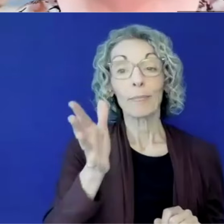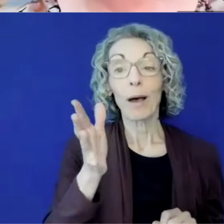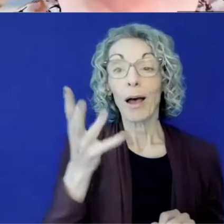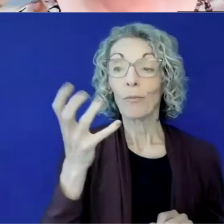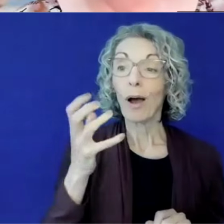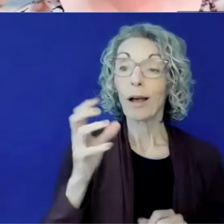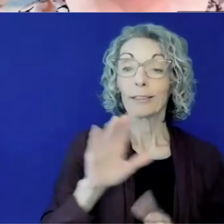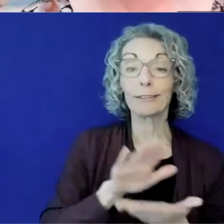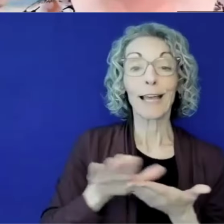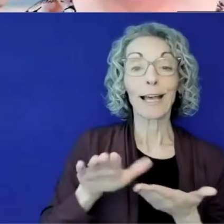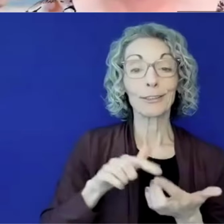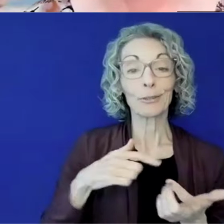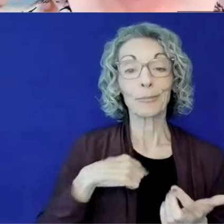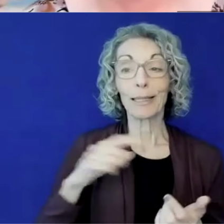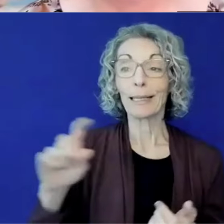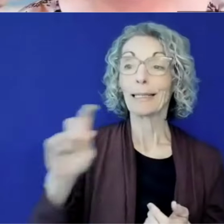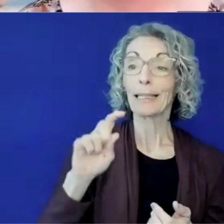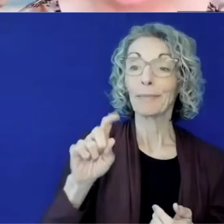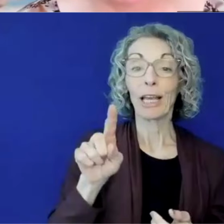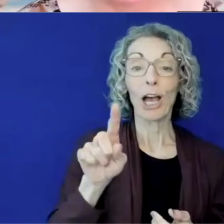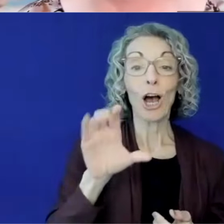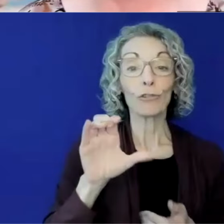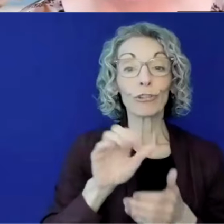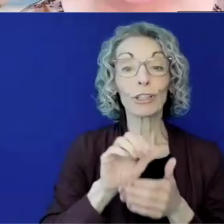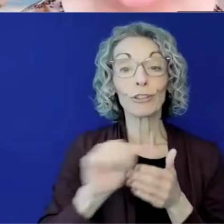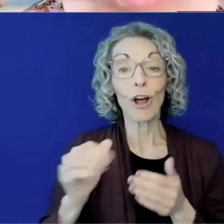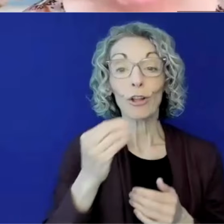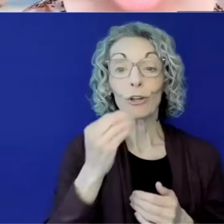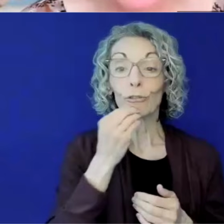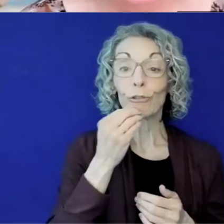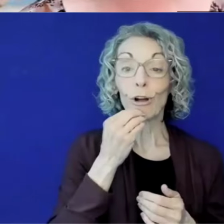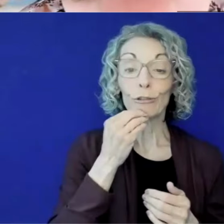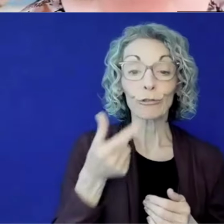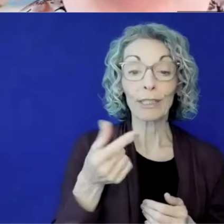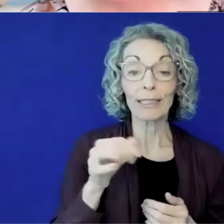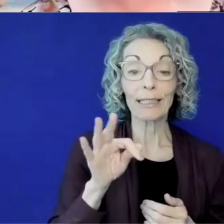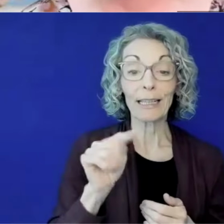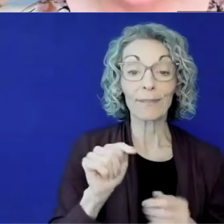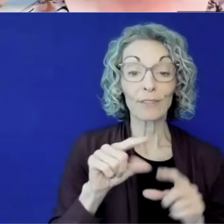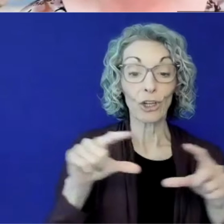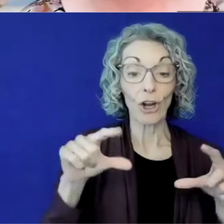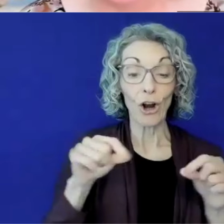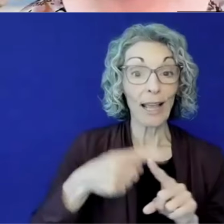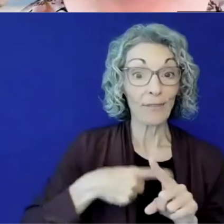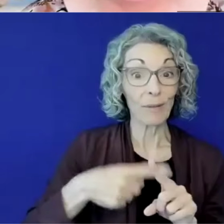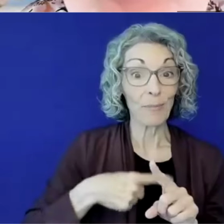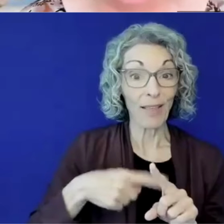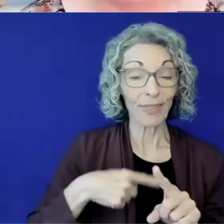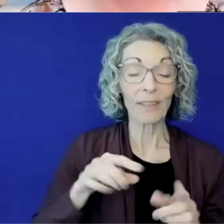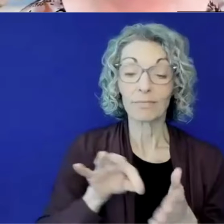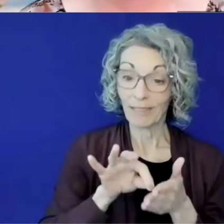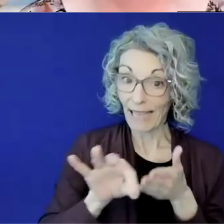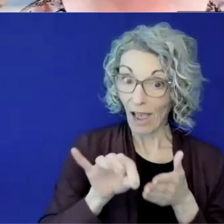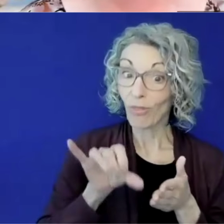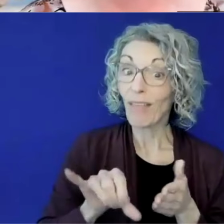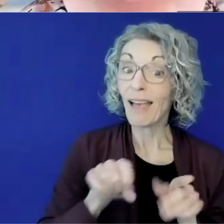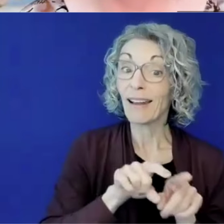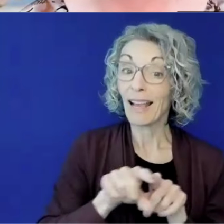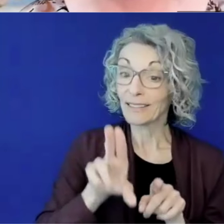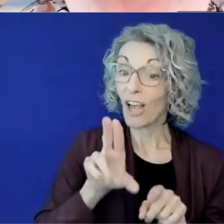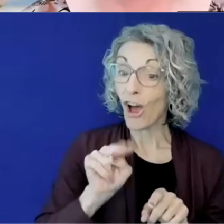kind to me and she gives me $100 grocery gift card every month to help me out, that's going to count as unearned income and it's going